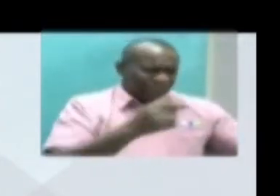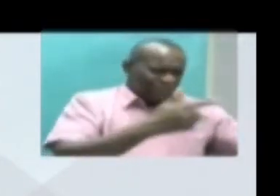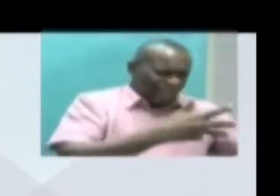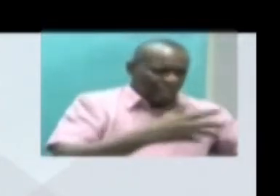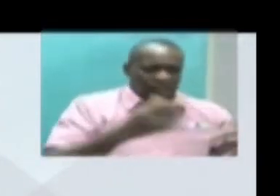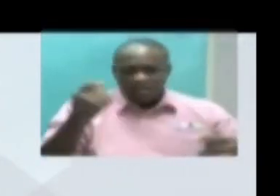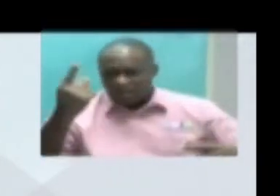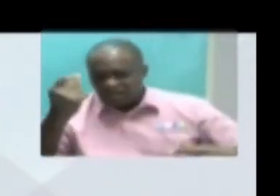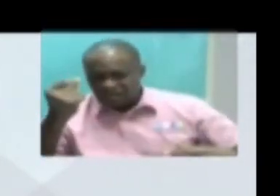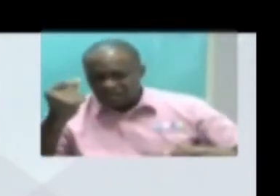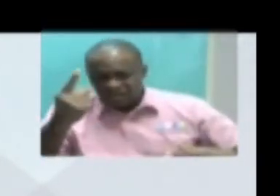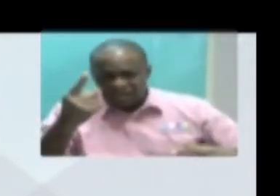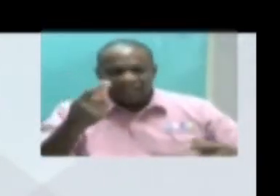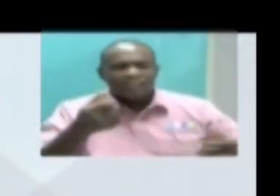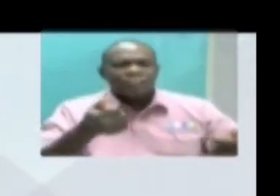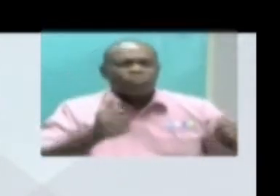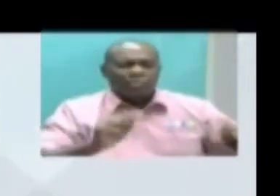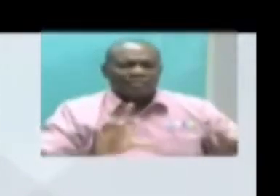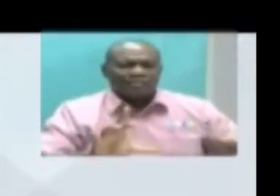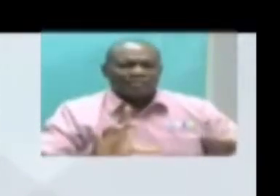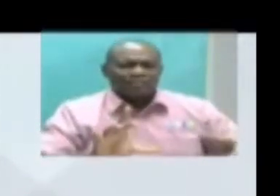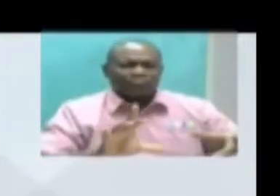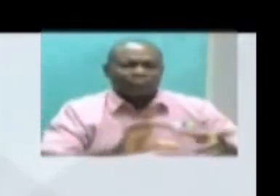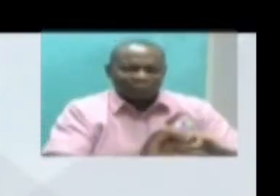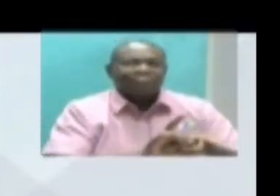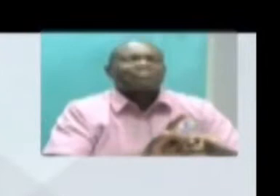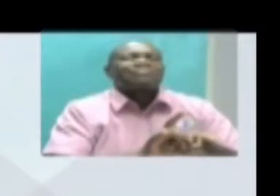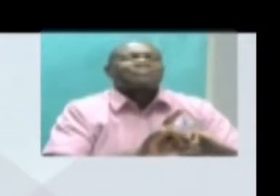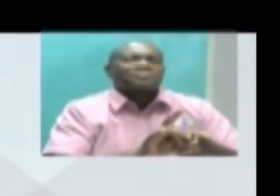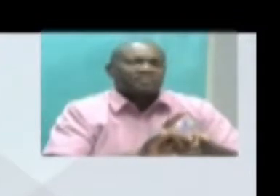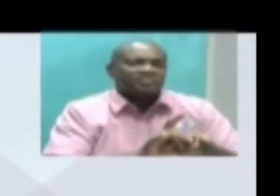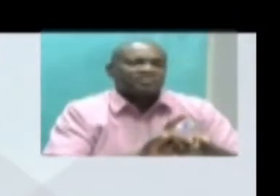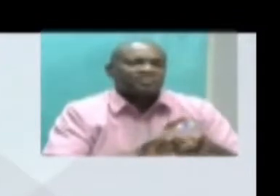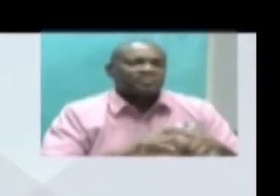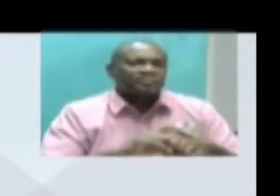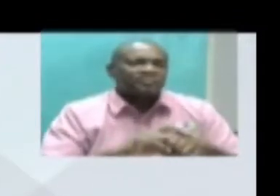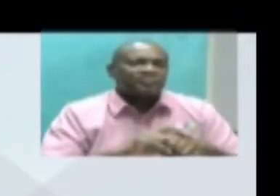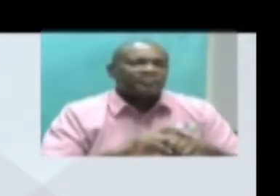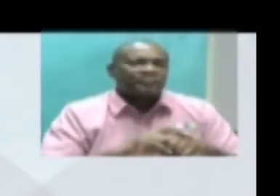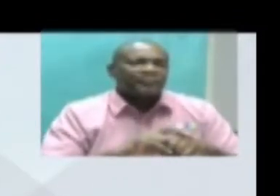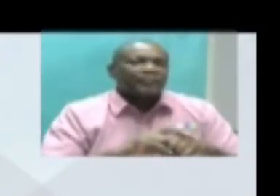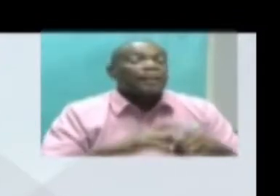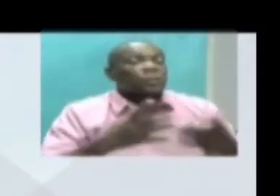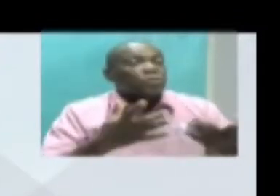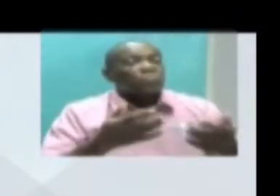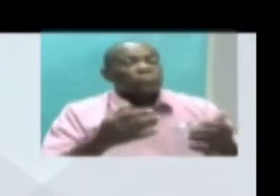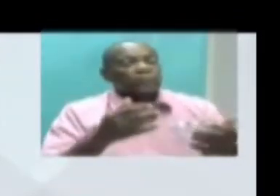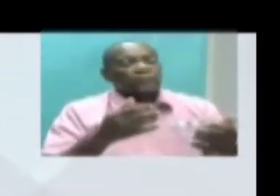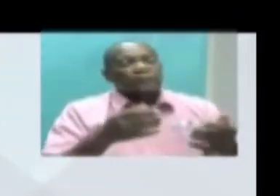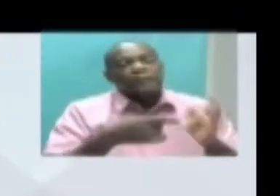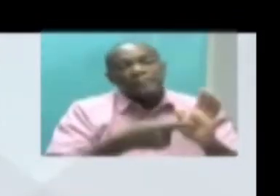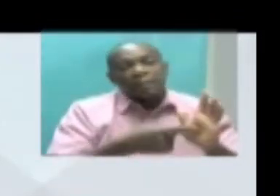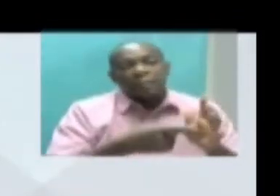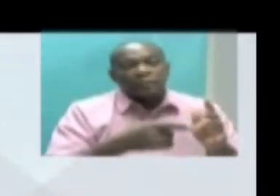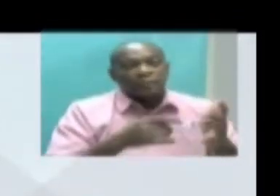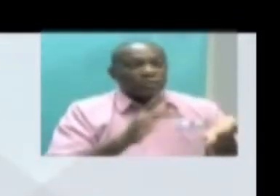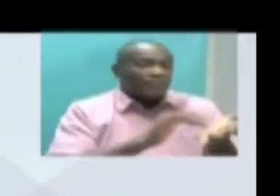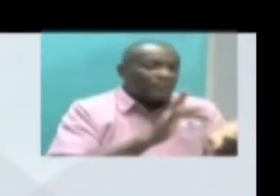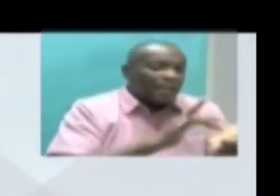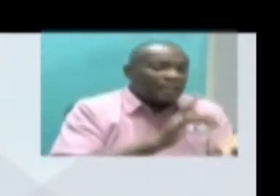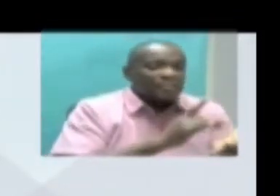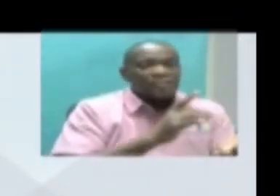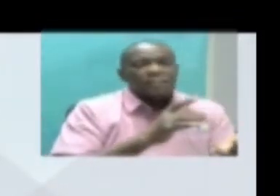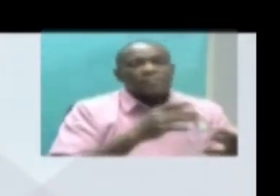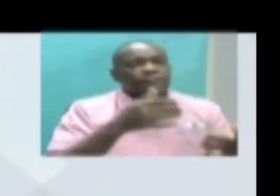right after the show, right? Looking at your devices and enabling things like parental control, screen time management. These are things that